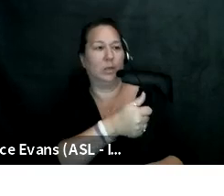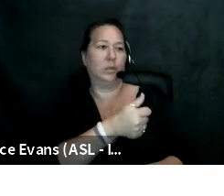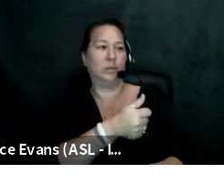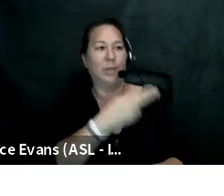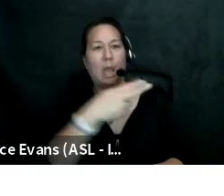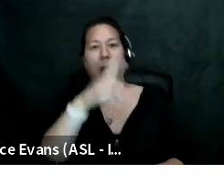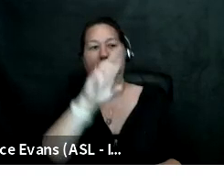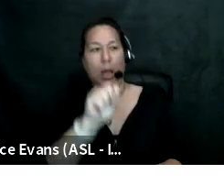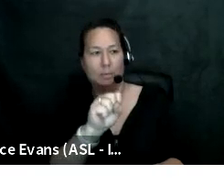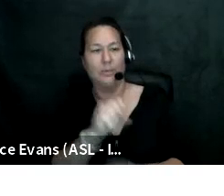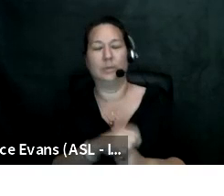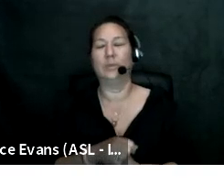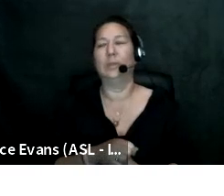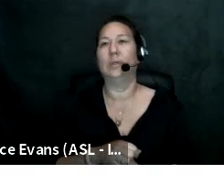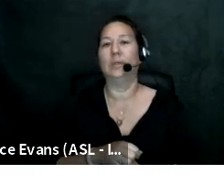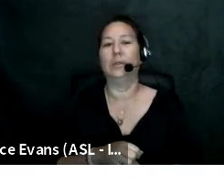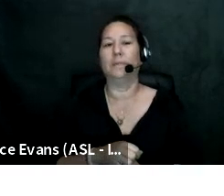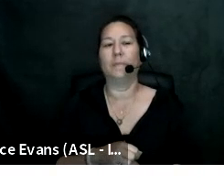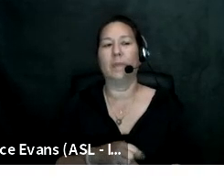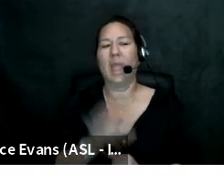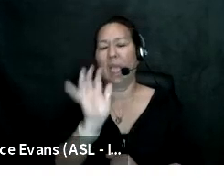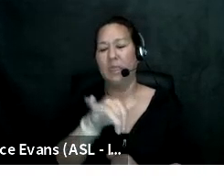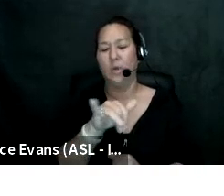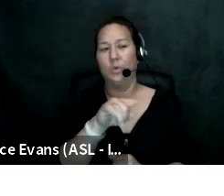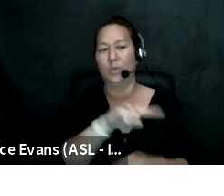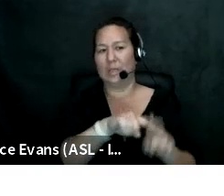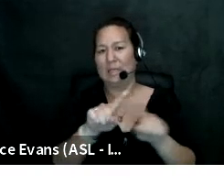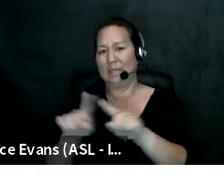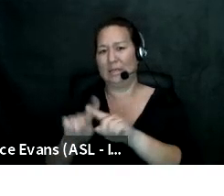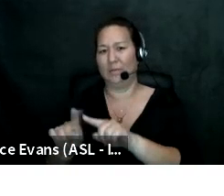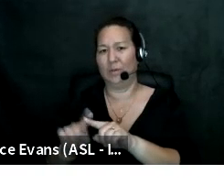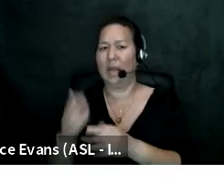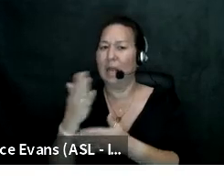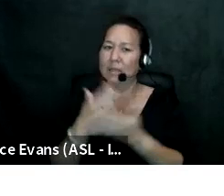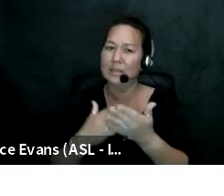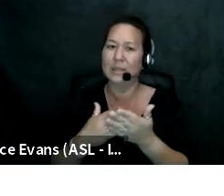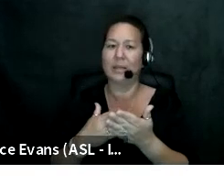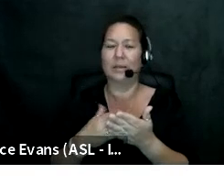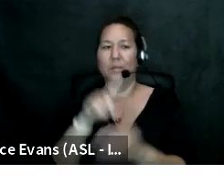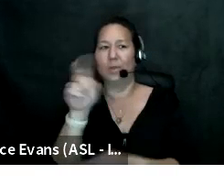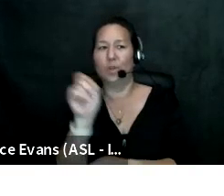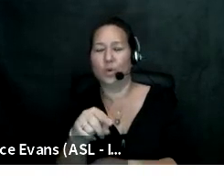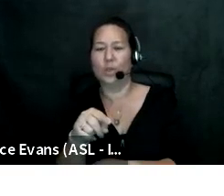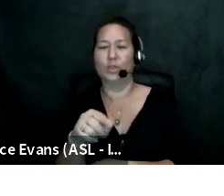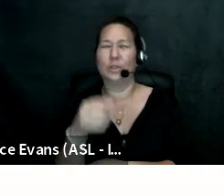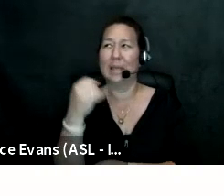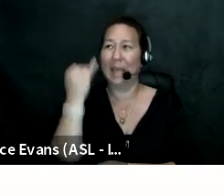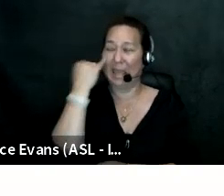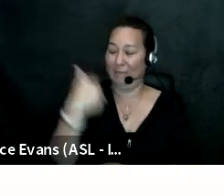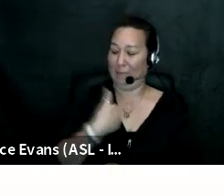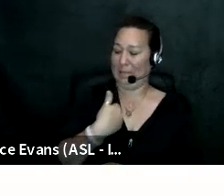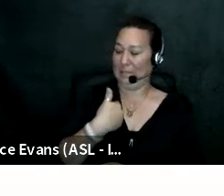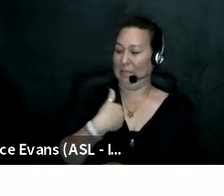hubs. So those are the settings. I think some of the question might also be, if I was a